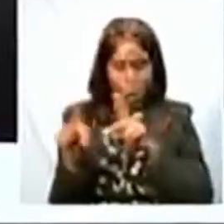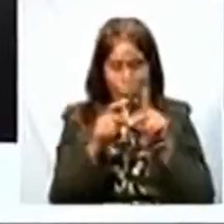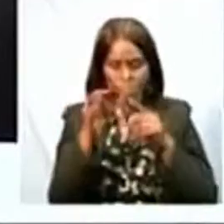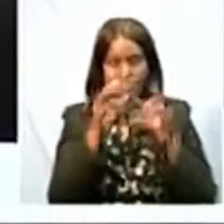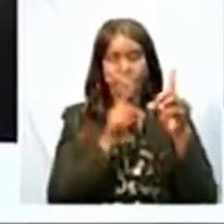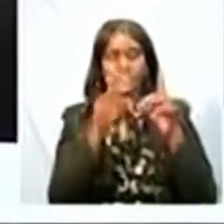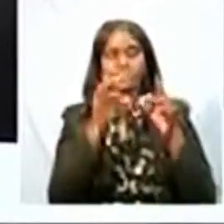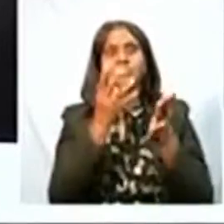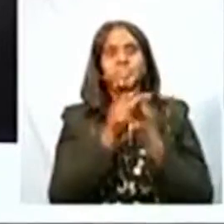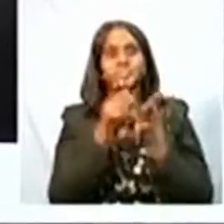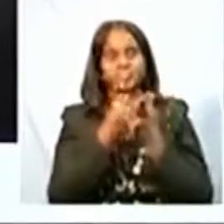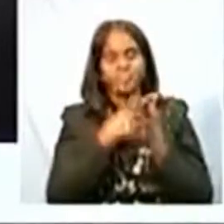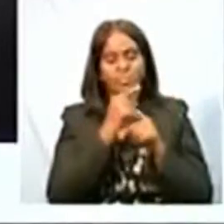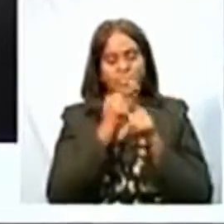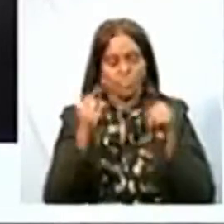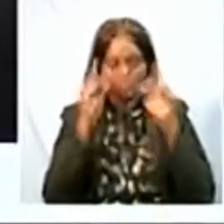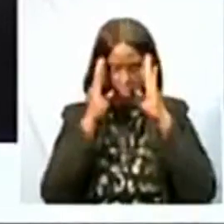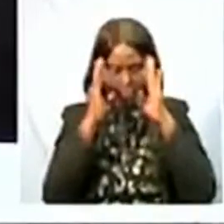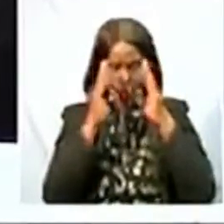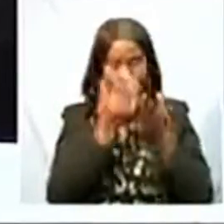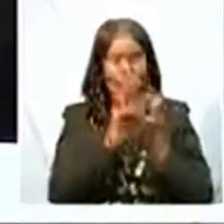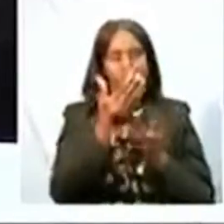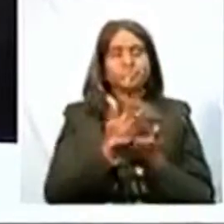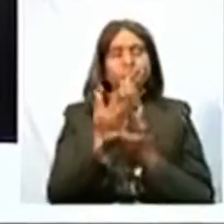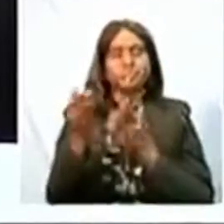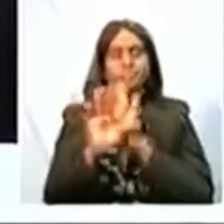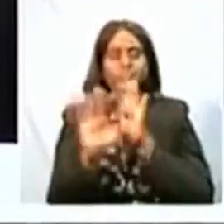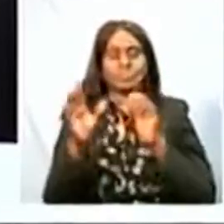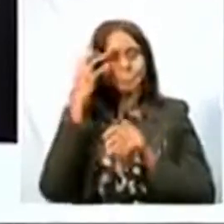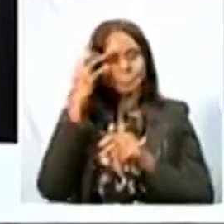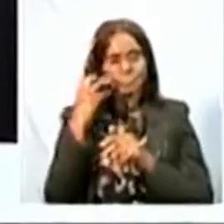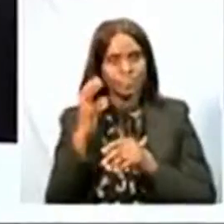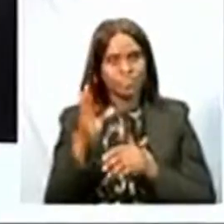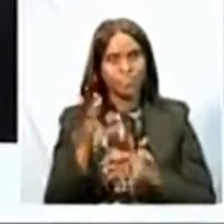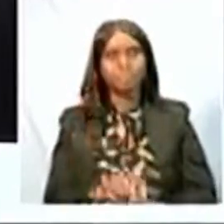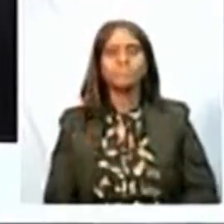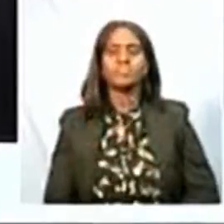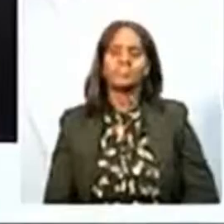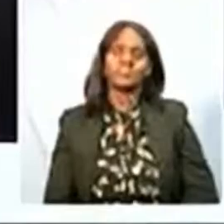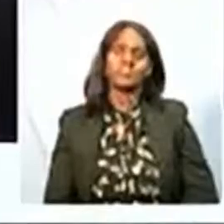Director of Finance. So I just concentrated on the procurement officer.